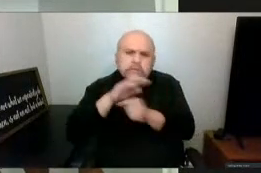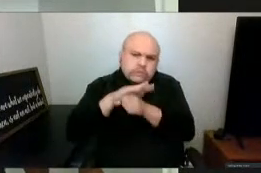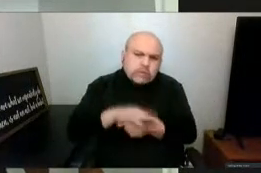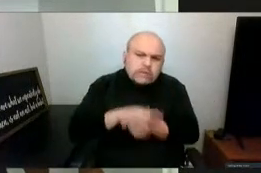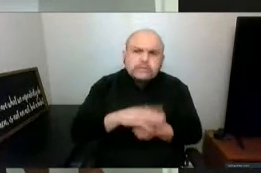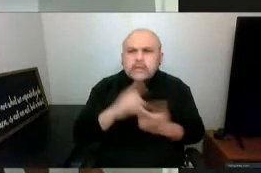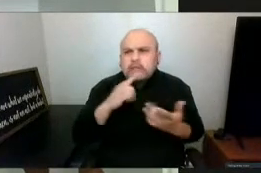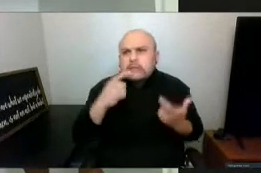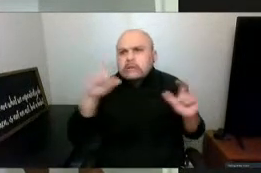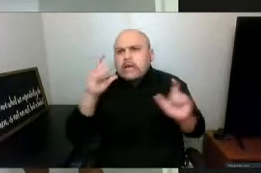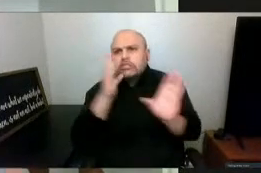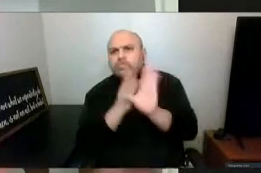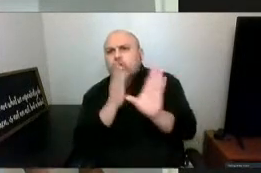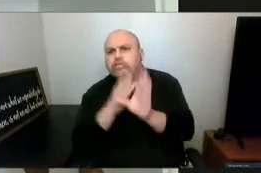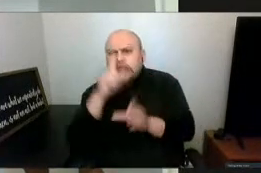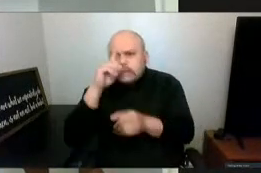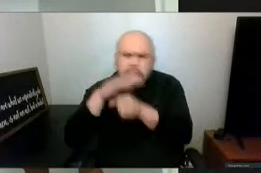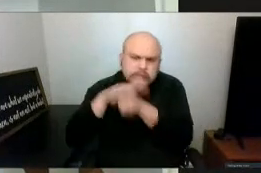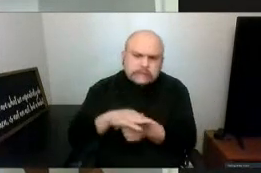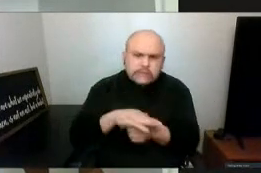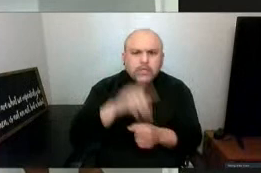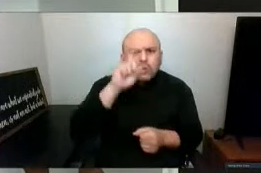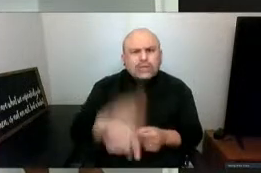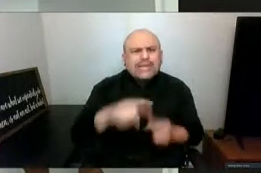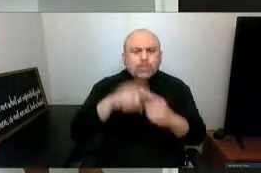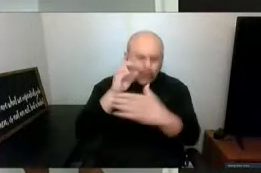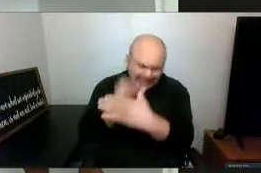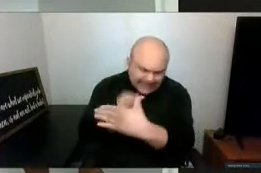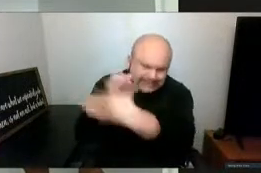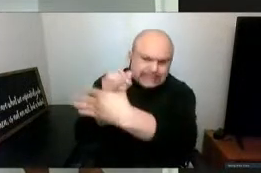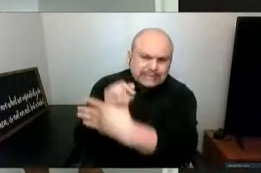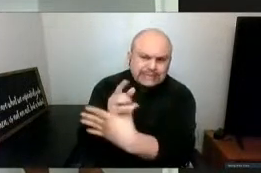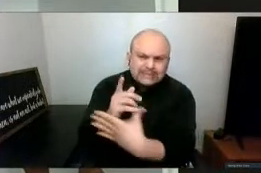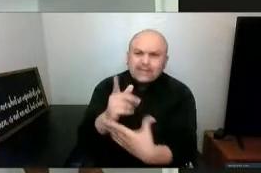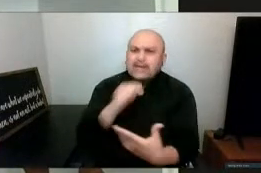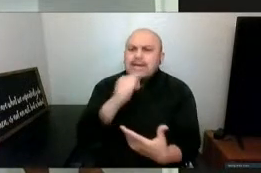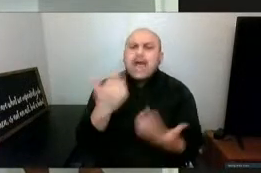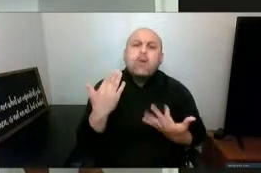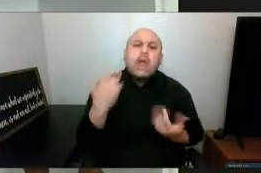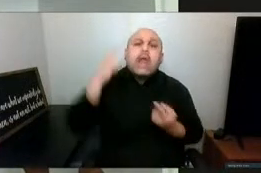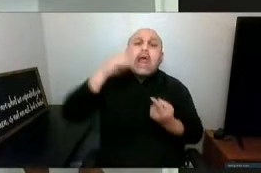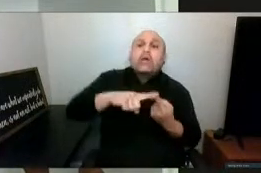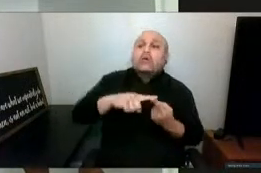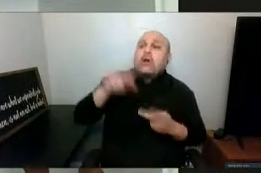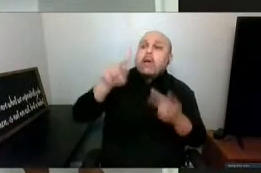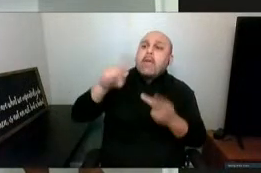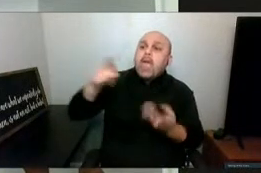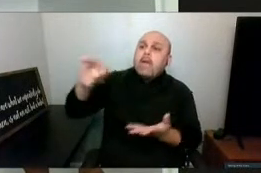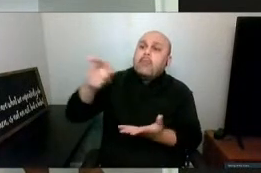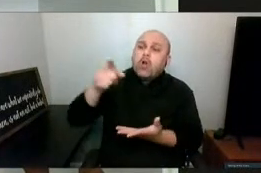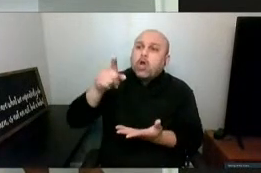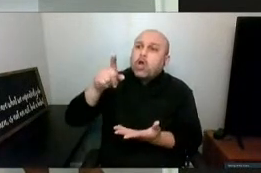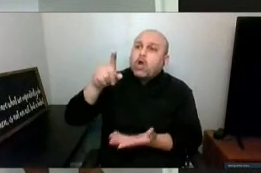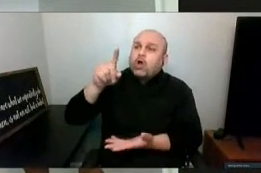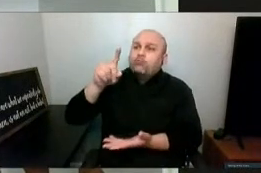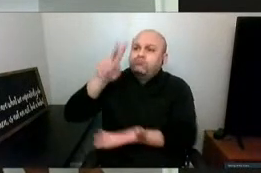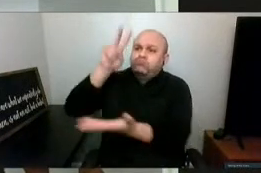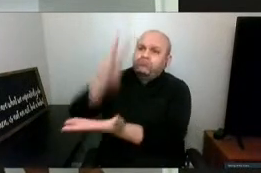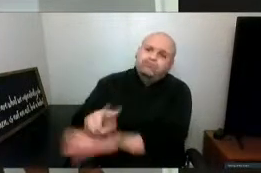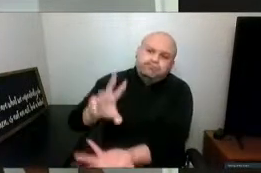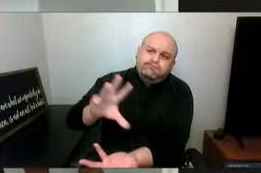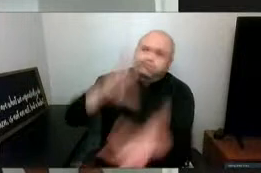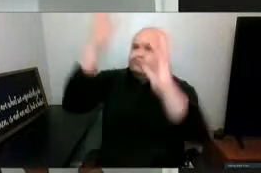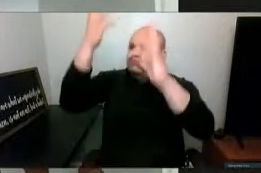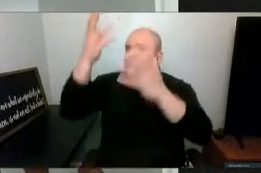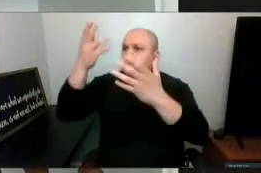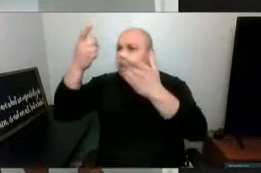distress, and we need to be intervening there. Again, not waiting until people cross the diagnostic threshold. So we're working